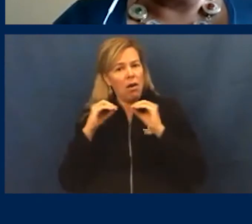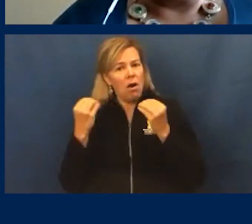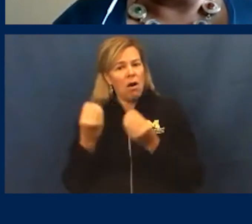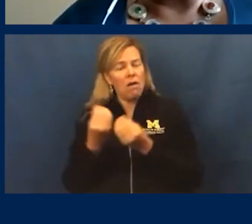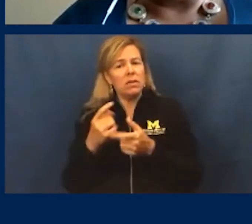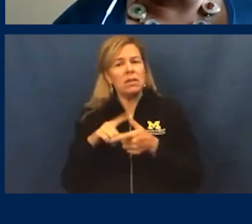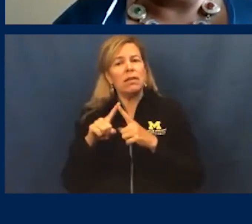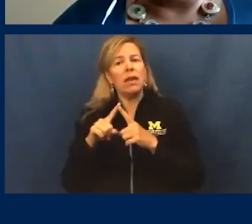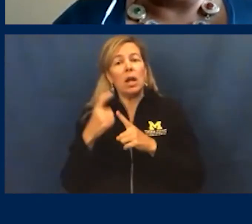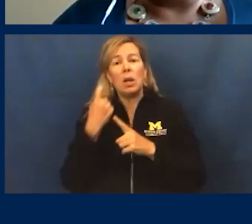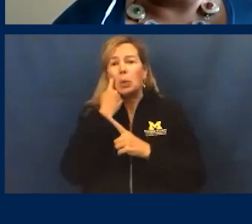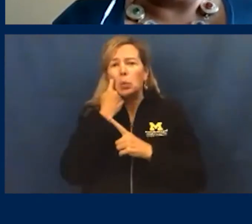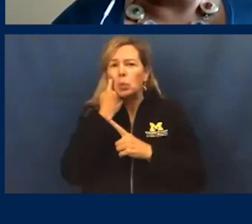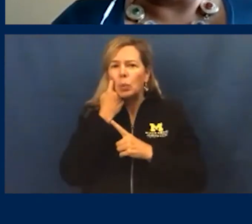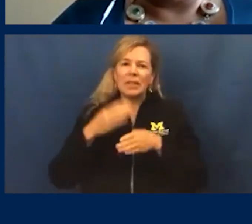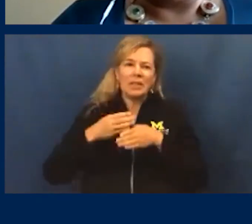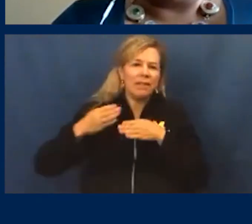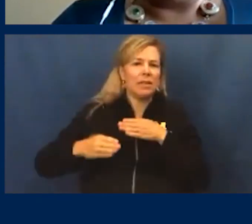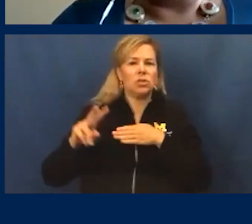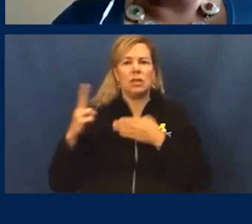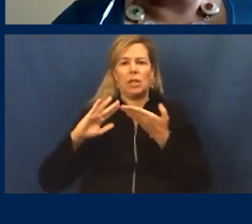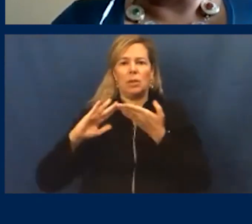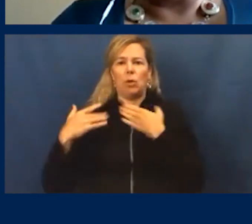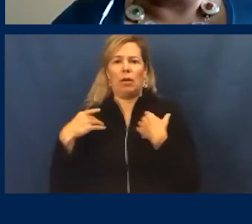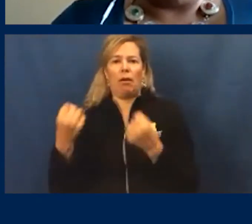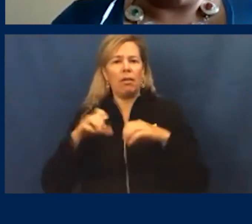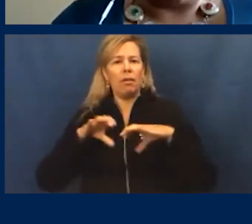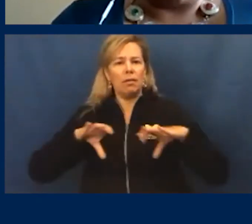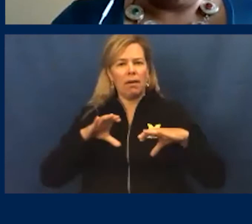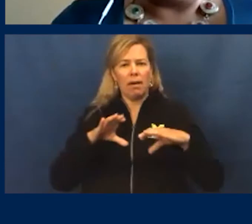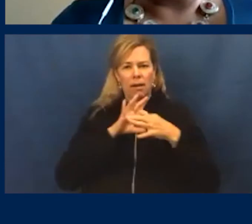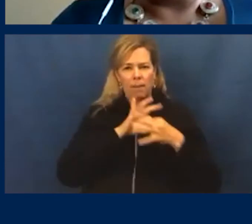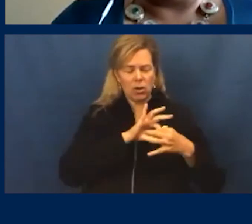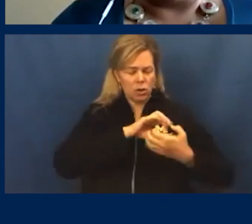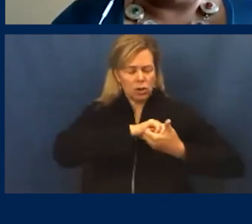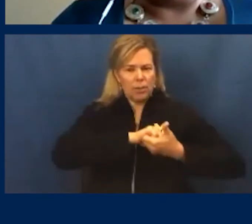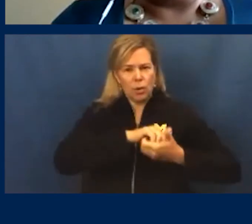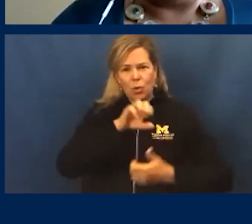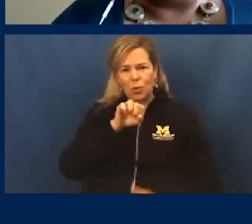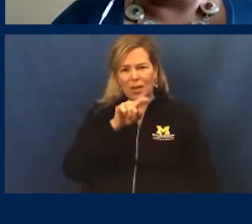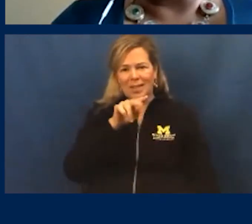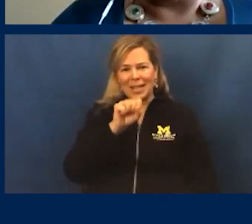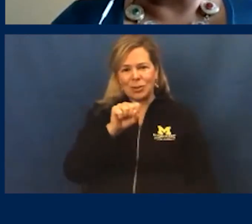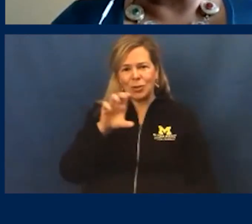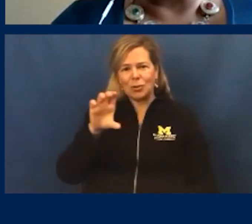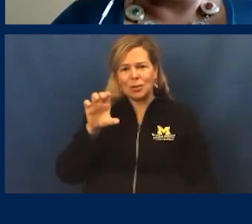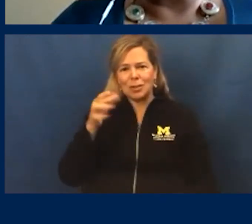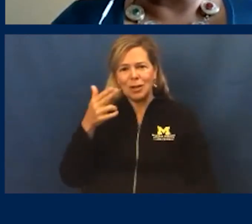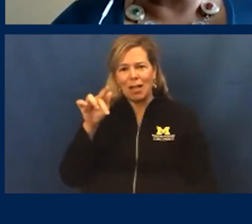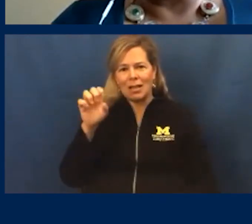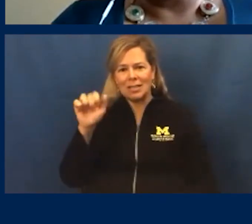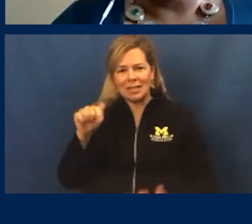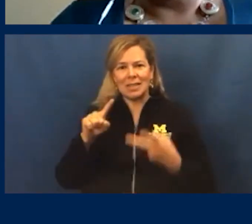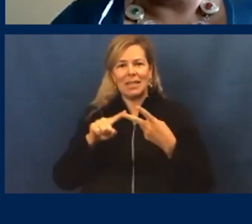our second community health needs assessment done in partnership with St. Joe Chelsea and St. Joe Ann Arbor, the county health department, as well as